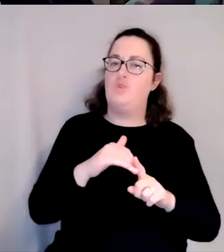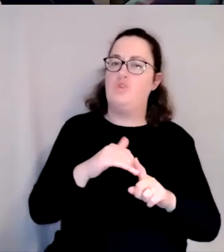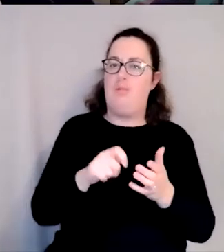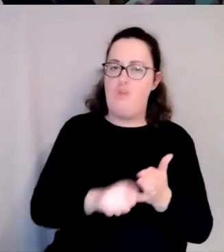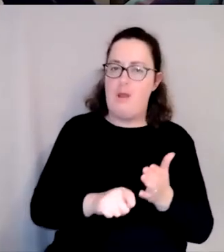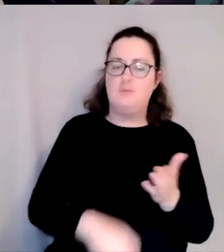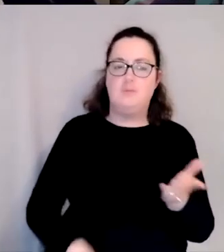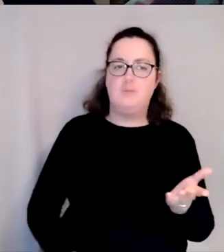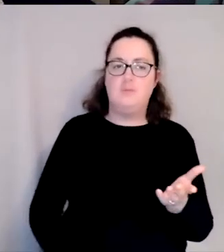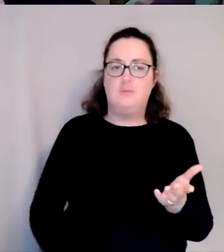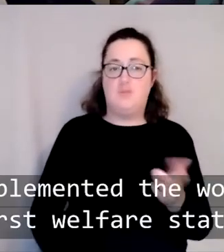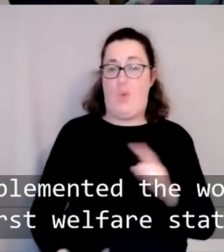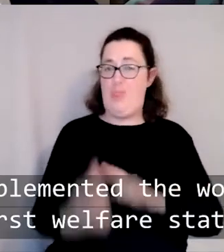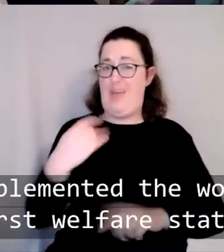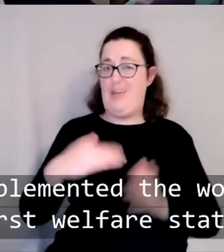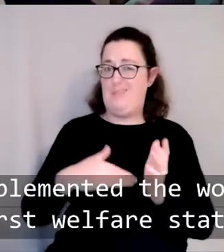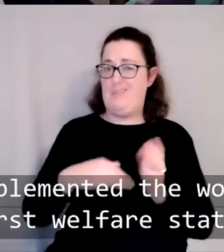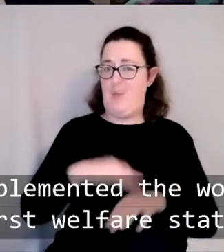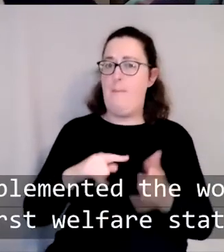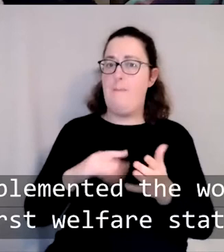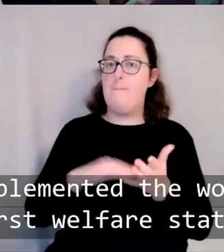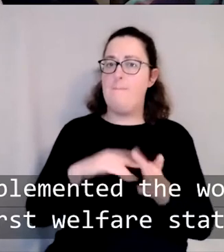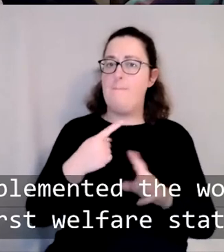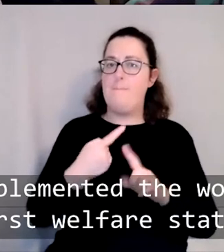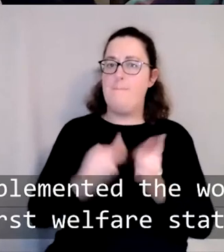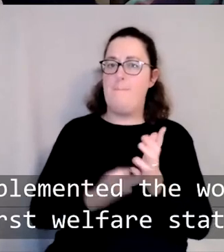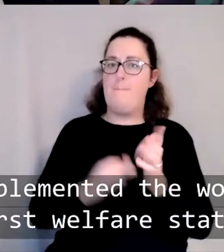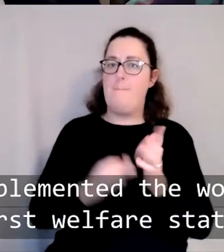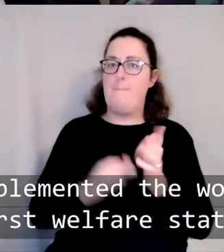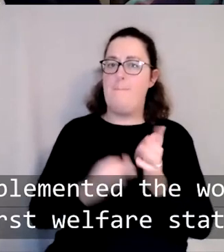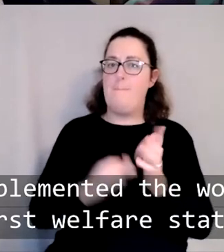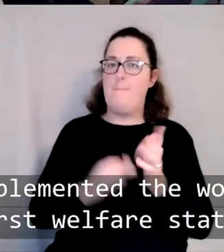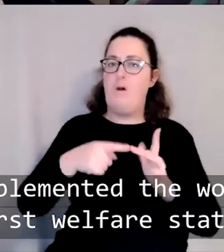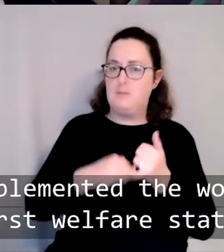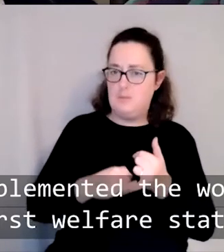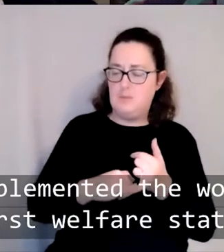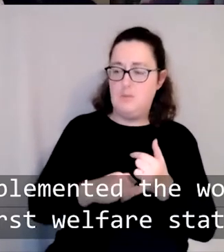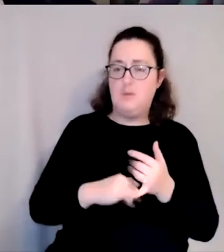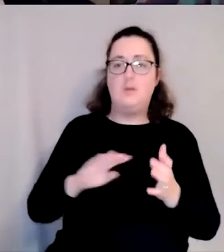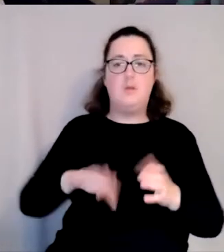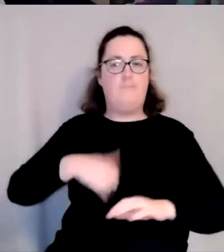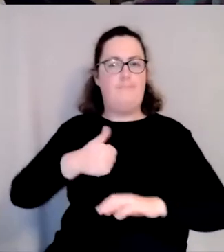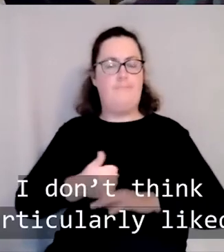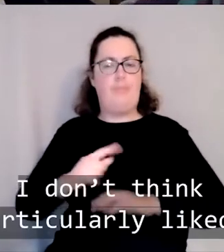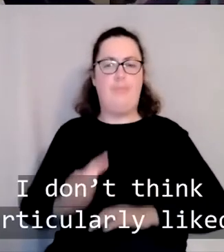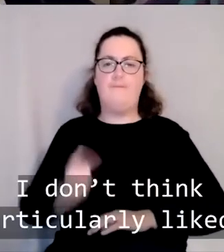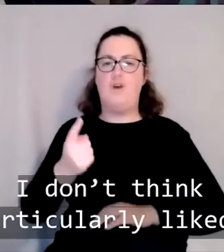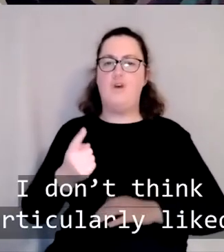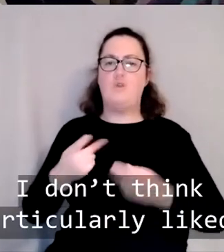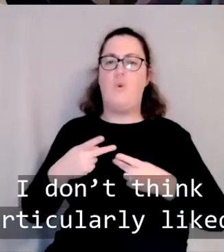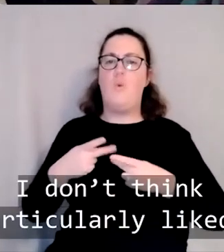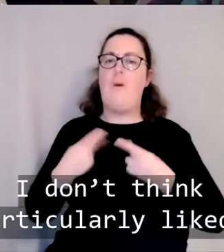Marxist. And so he implemented the world's first welfare state. And I